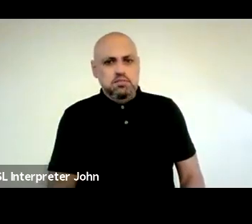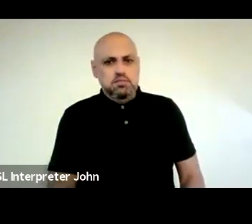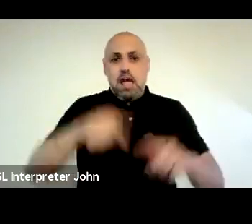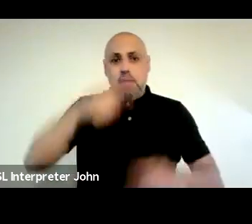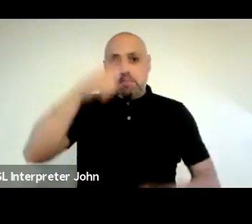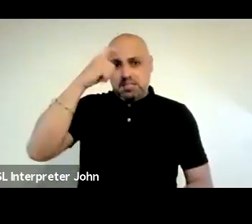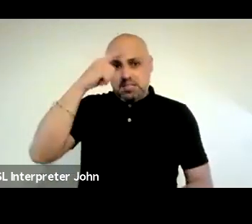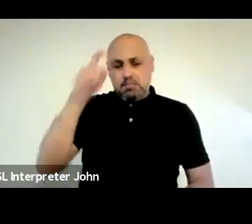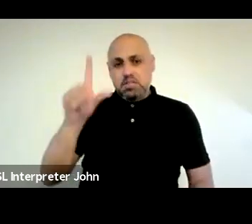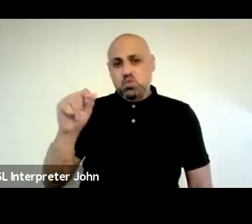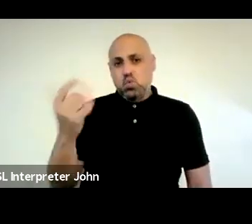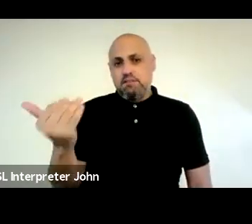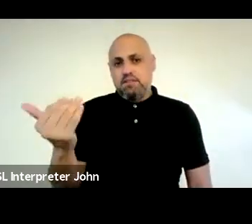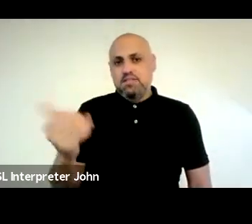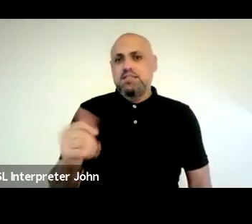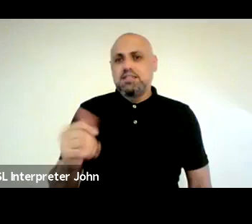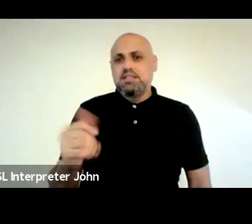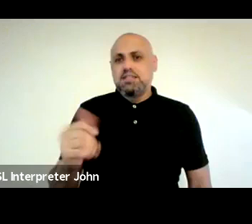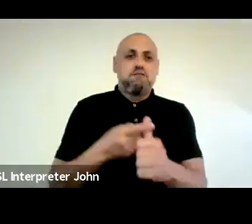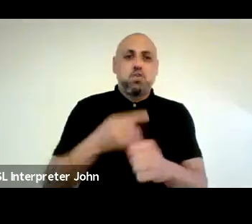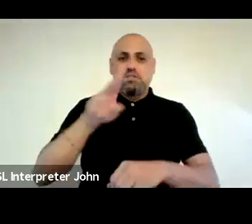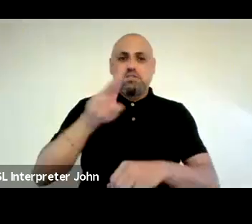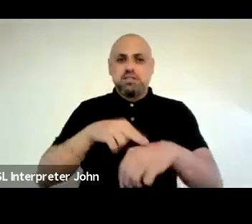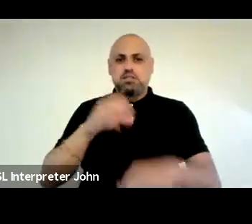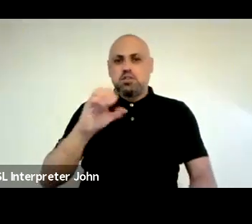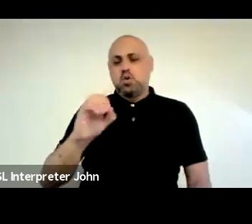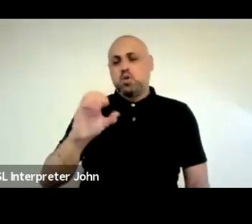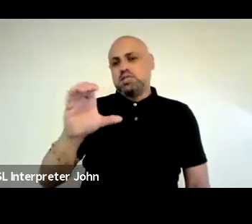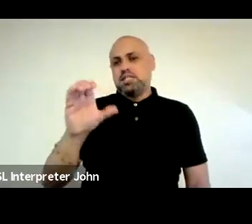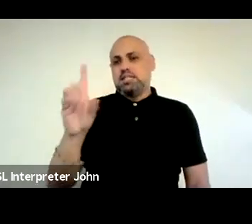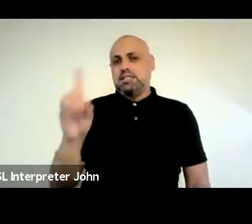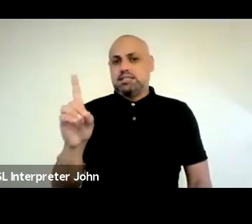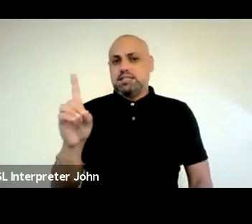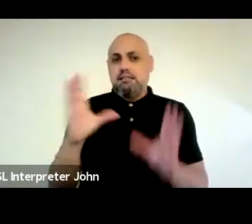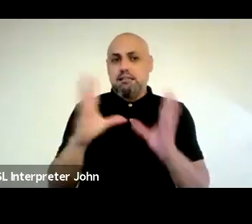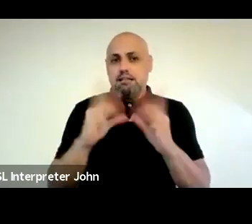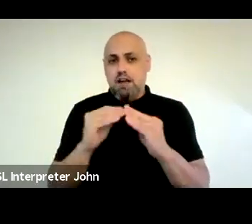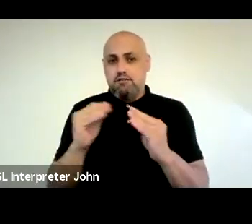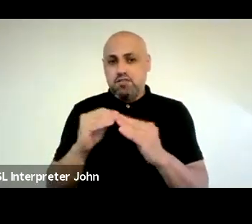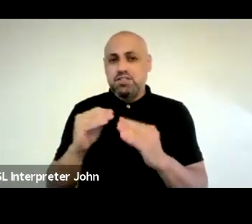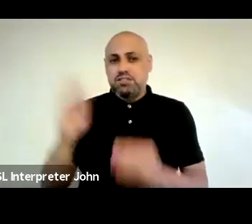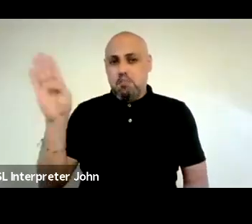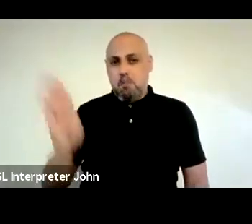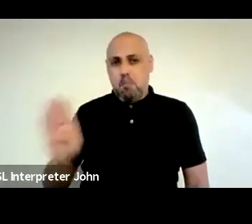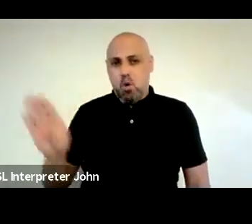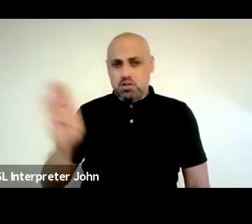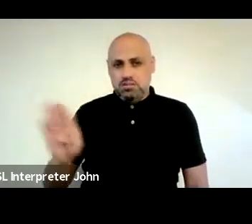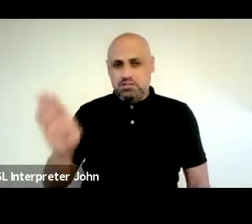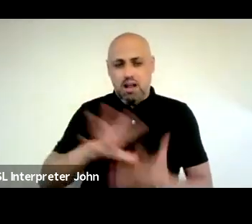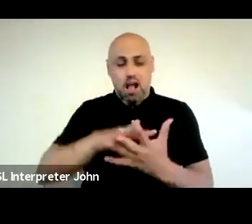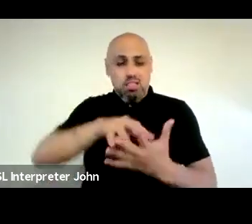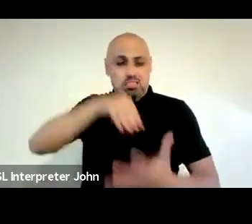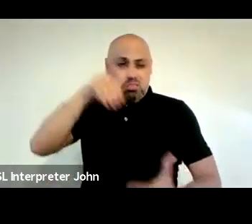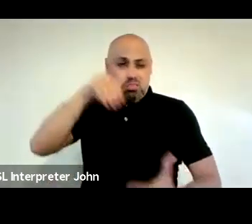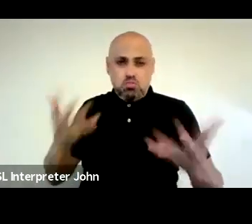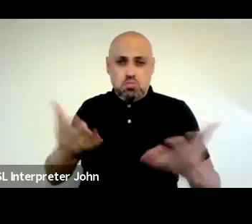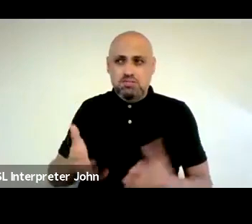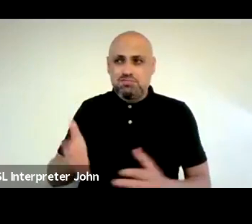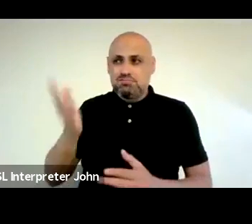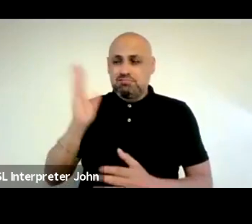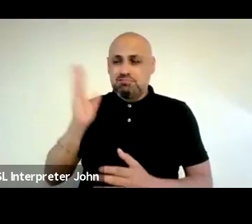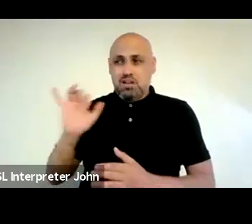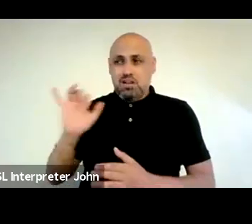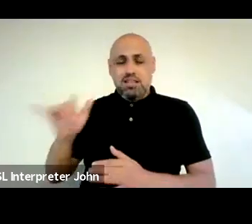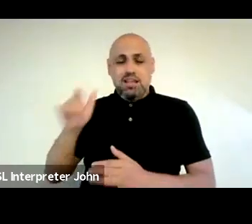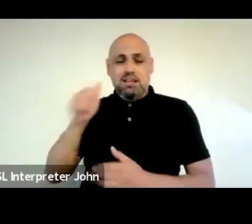2015, I attended my first national OCD conference in Boston and learned a ton. My then girlfriend, now